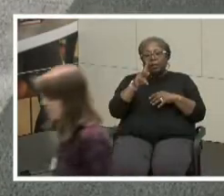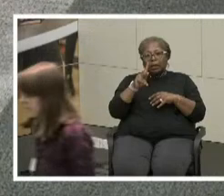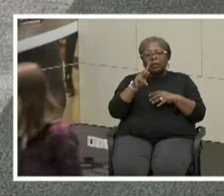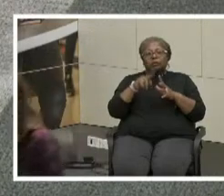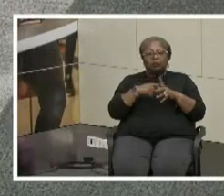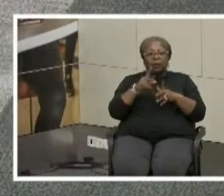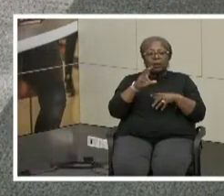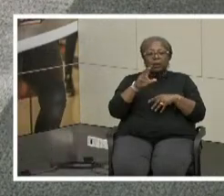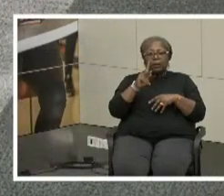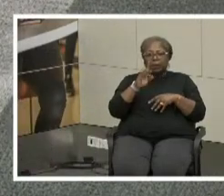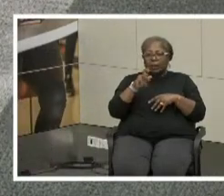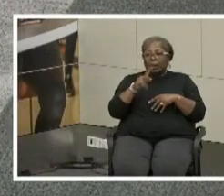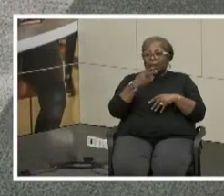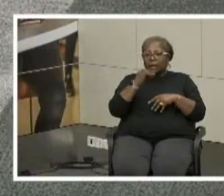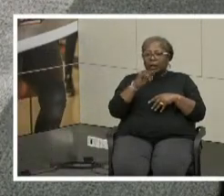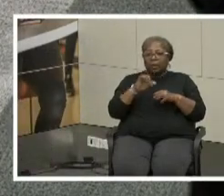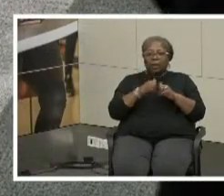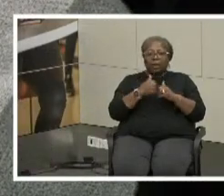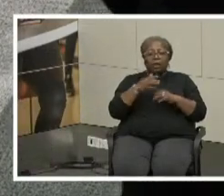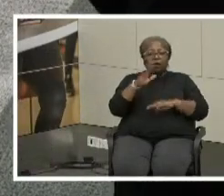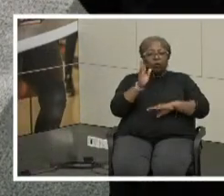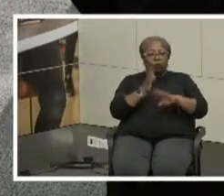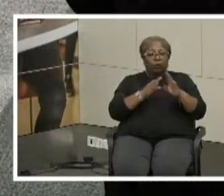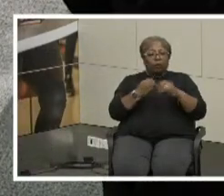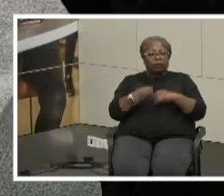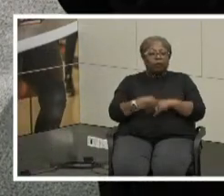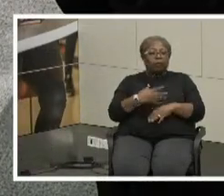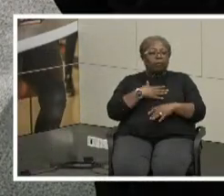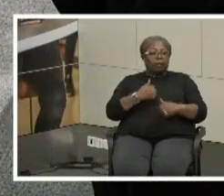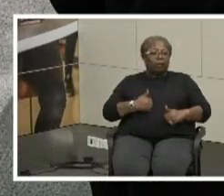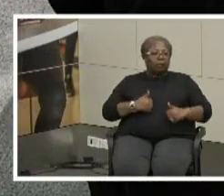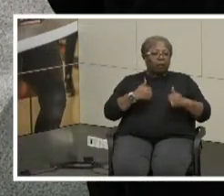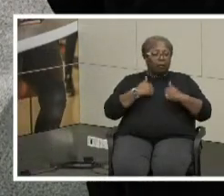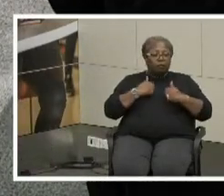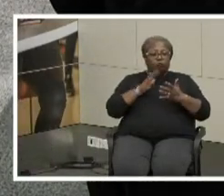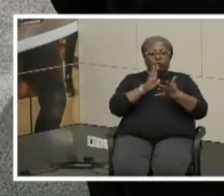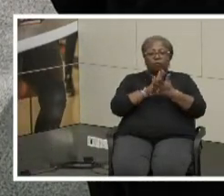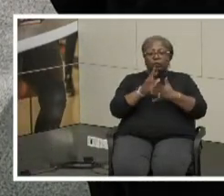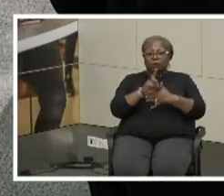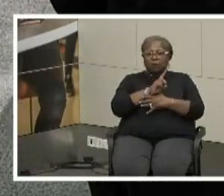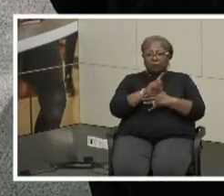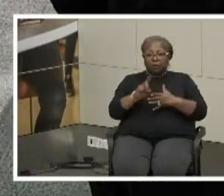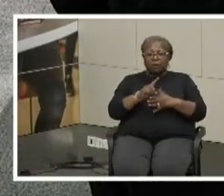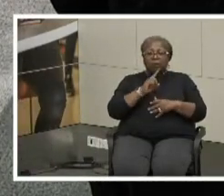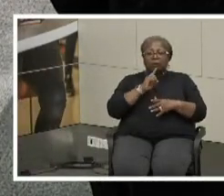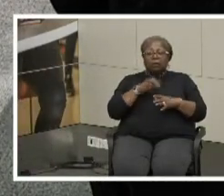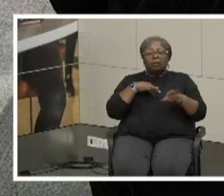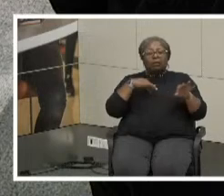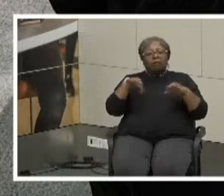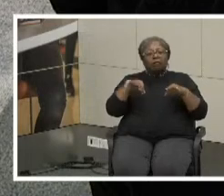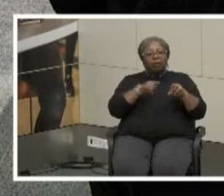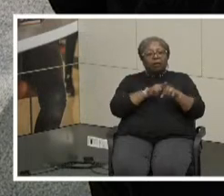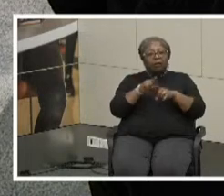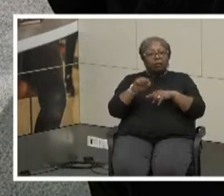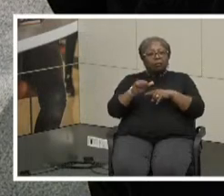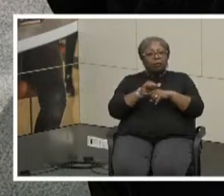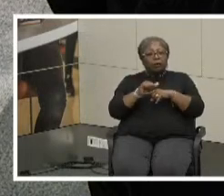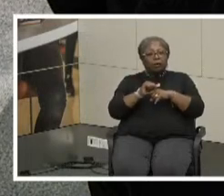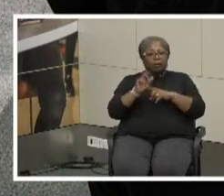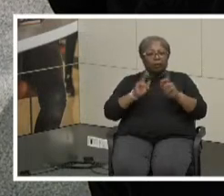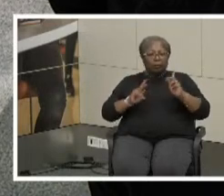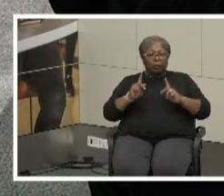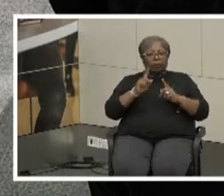HC I'm here to tell you about how karate has affected my life at school through discipline discipline is defined as the practice of training